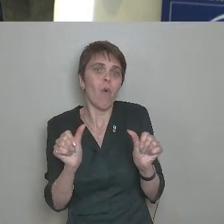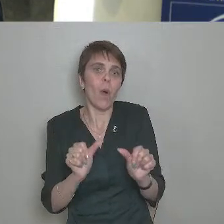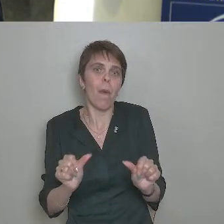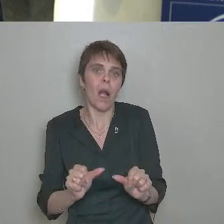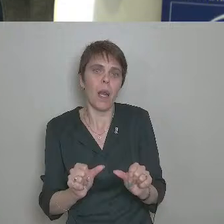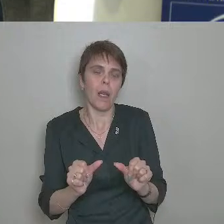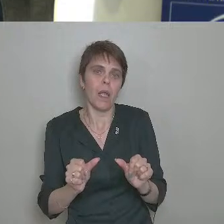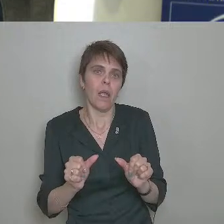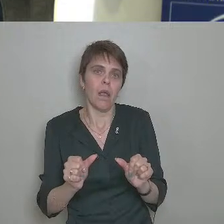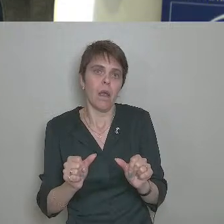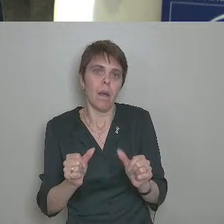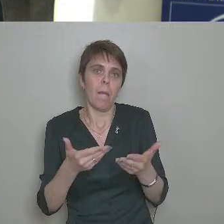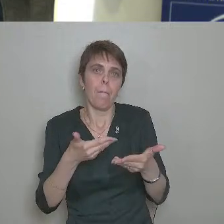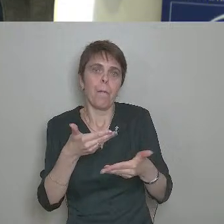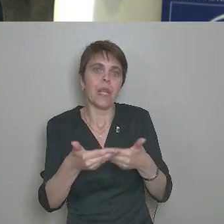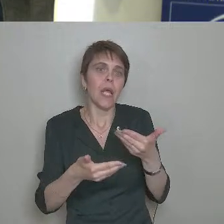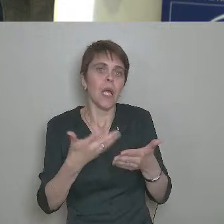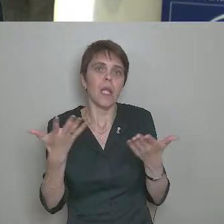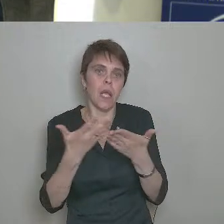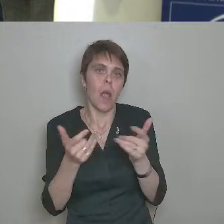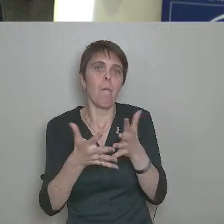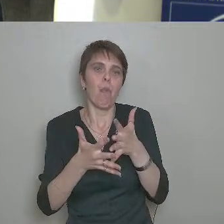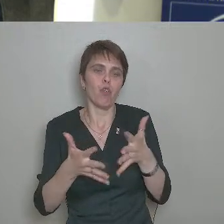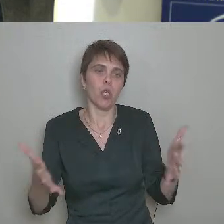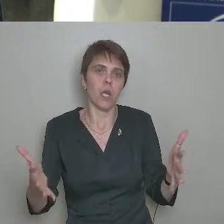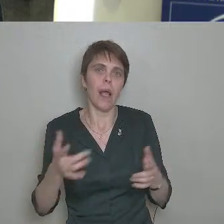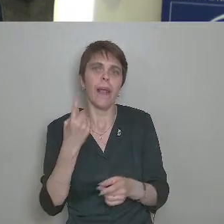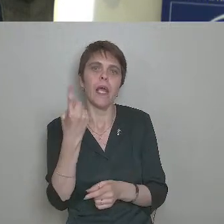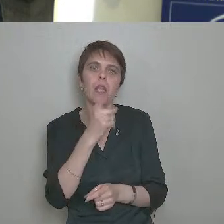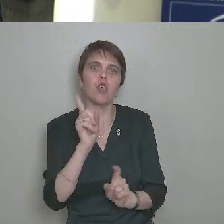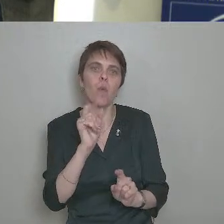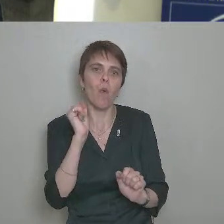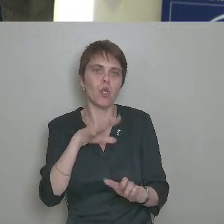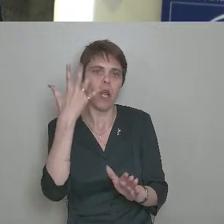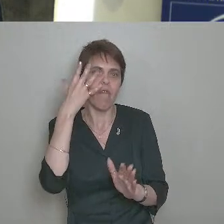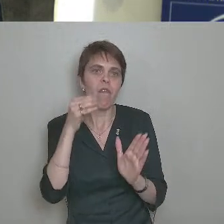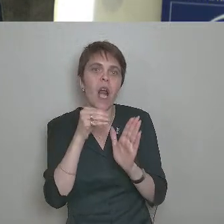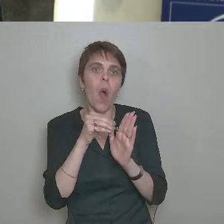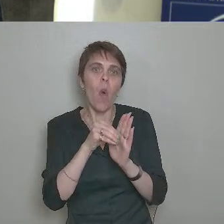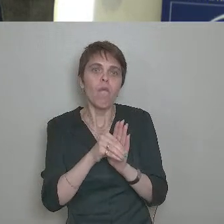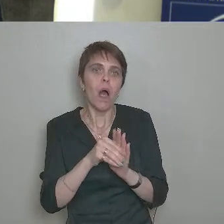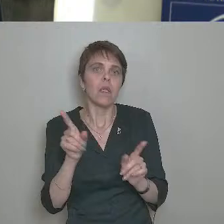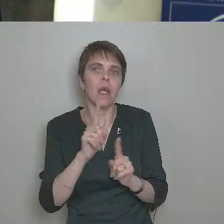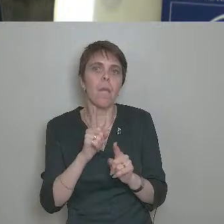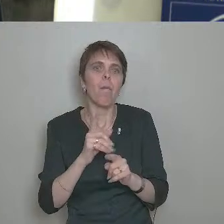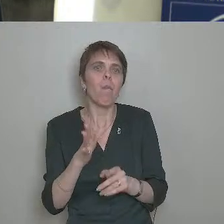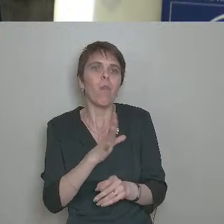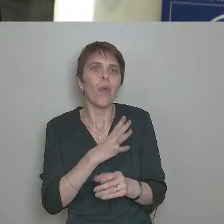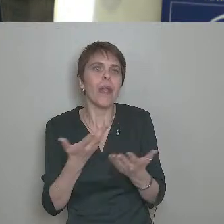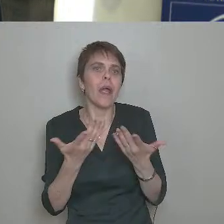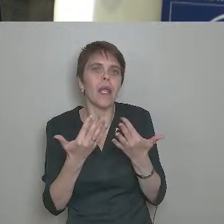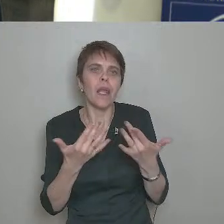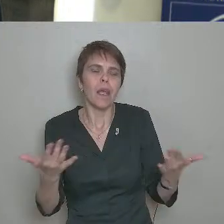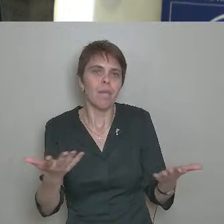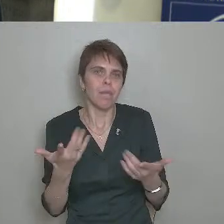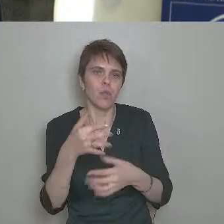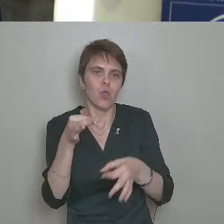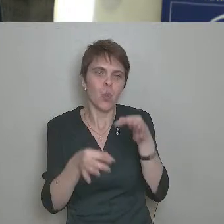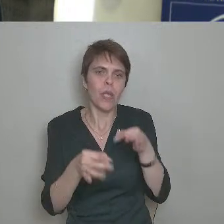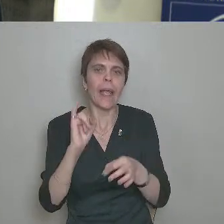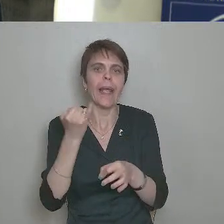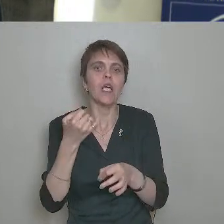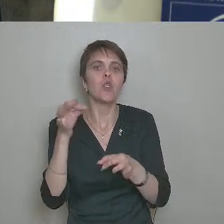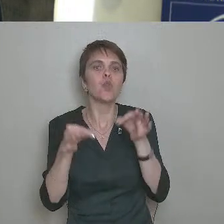document. So if they pursue formalistic approach, and it is quite popular, then it might happen. We need to take into account that the